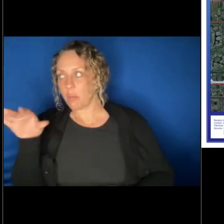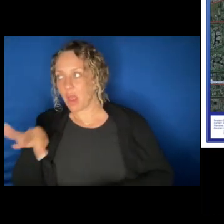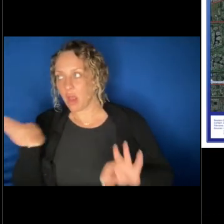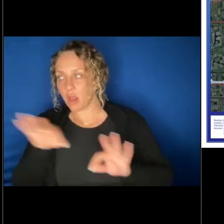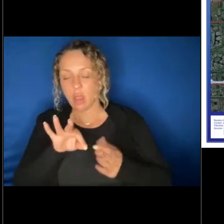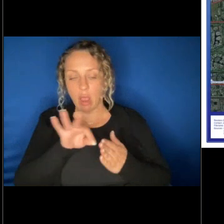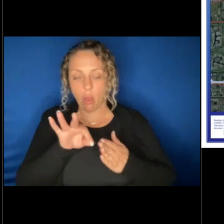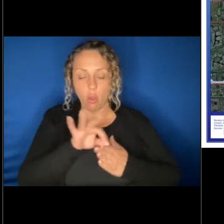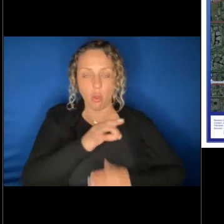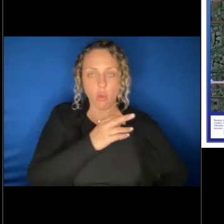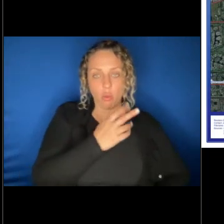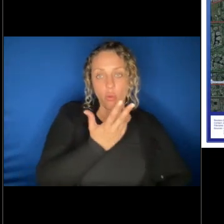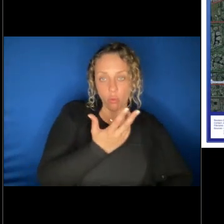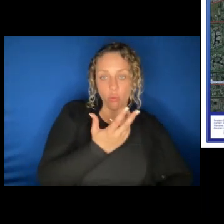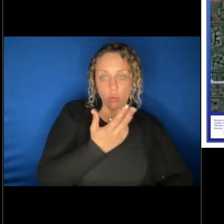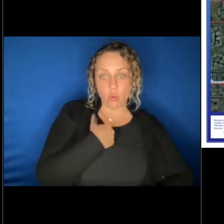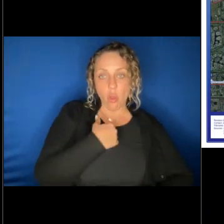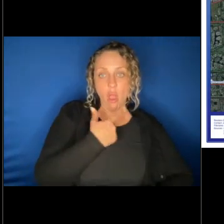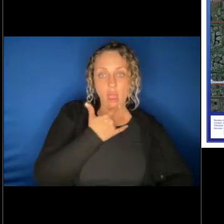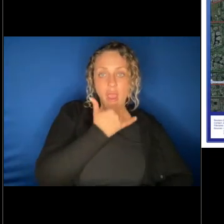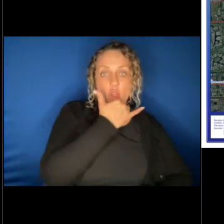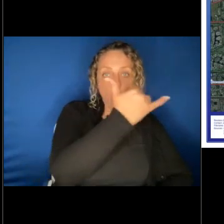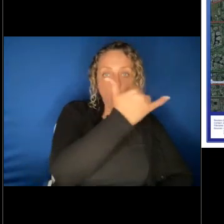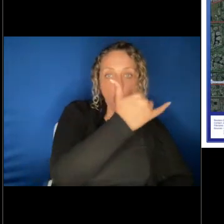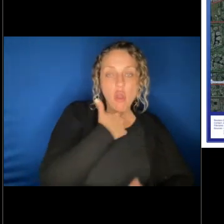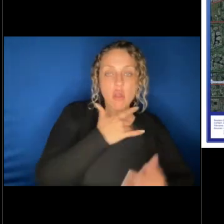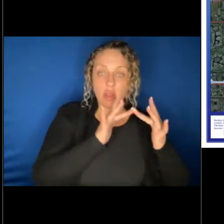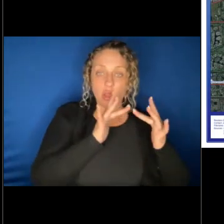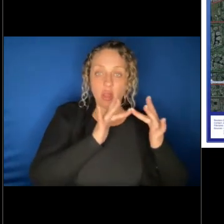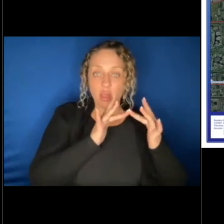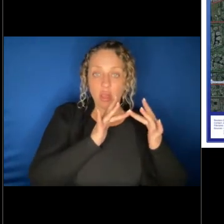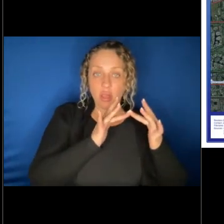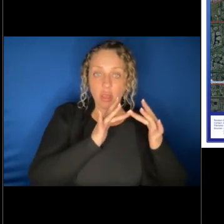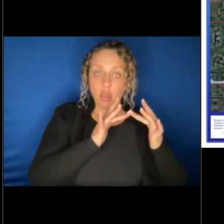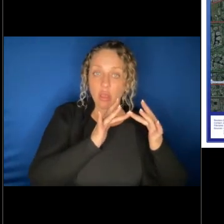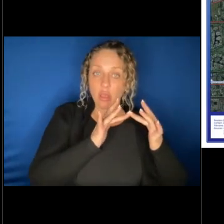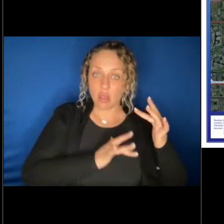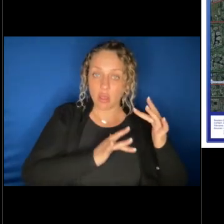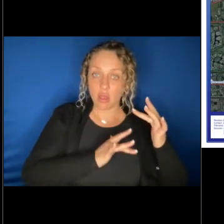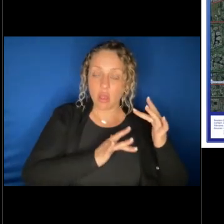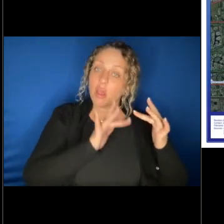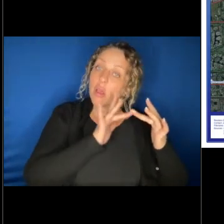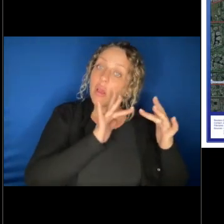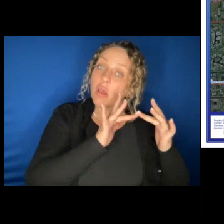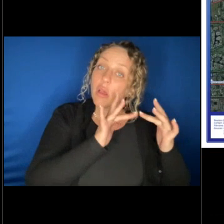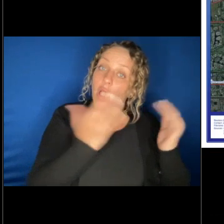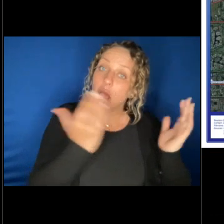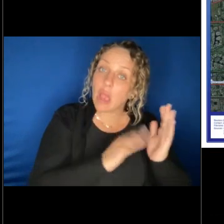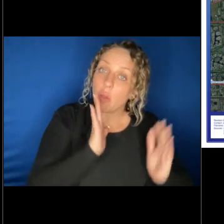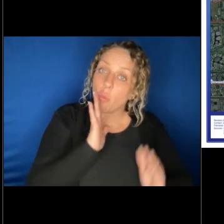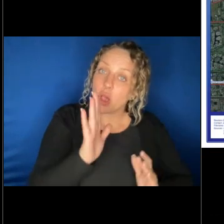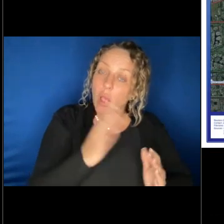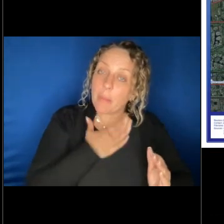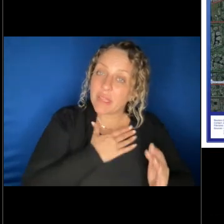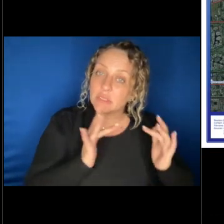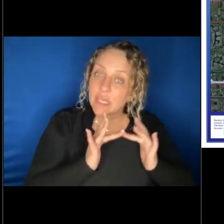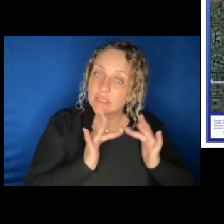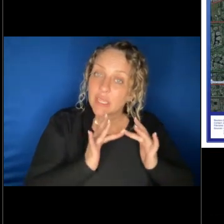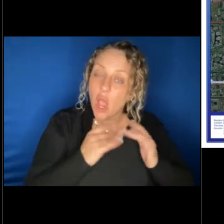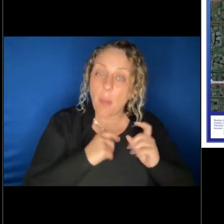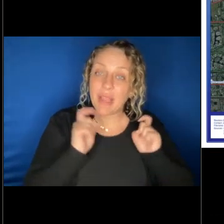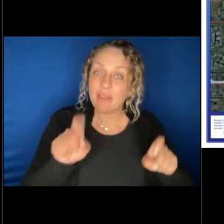Commissioner, that you stay in touch. I'm going to call you again, And please stay in touch. I'm gonna give you another